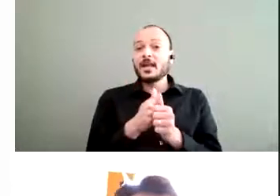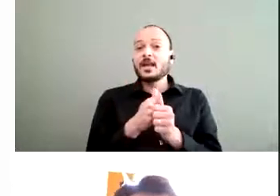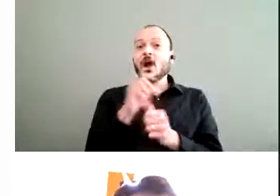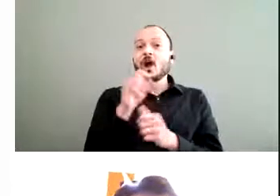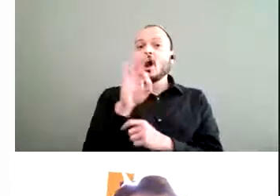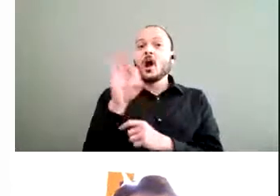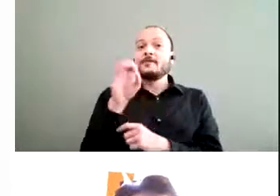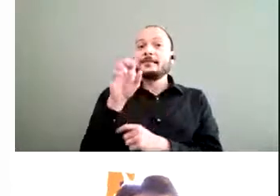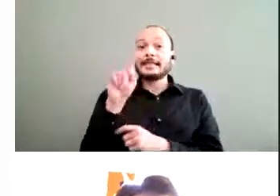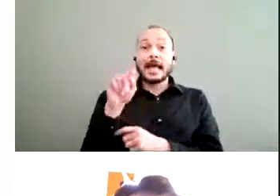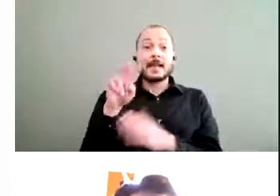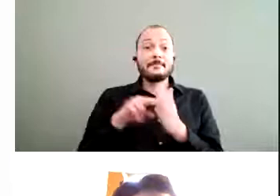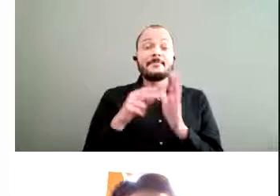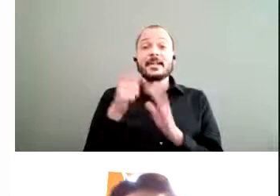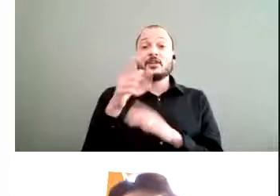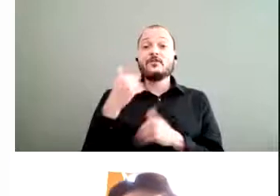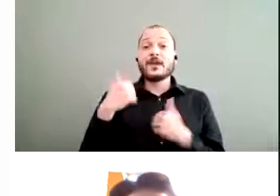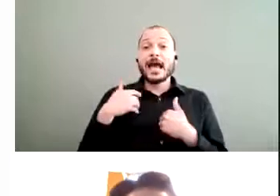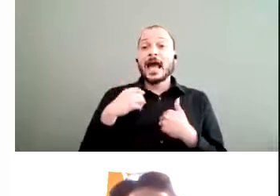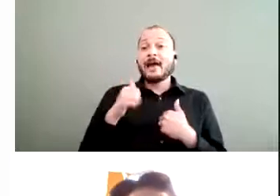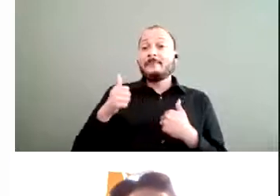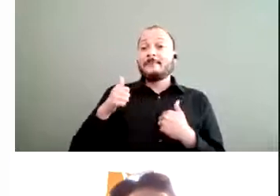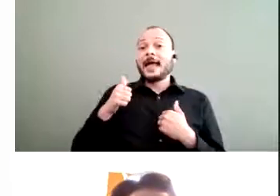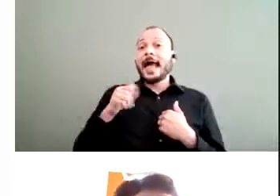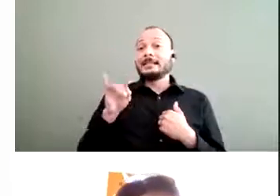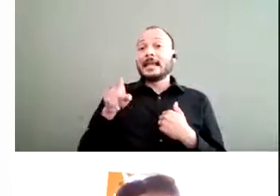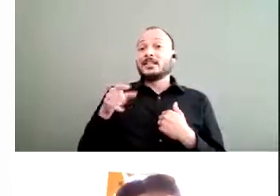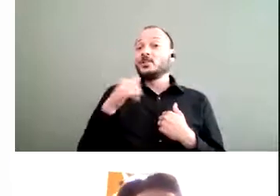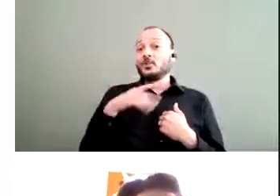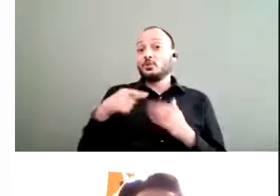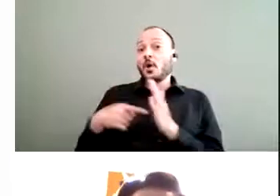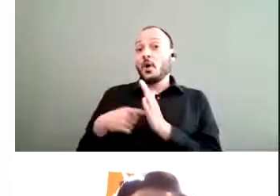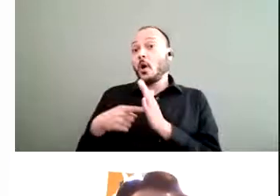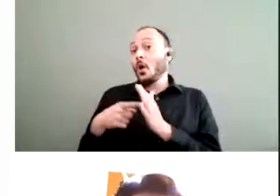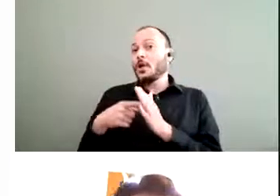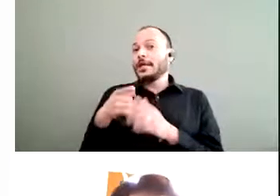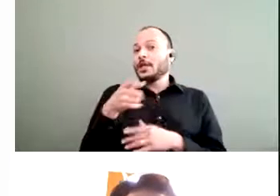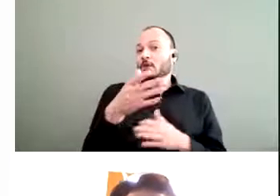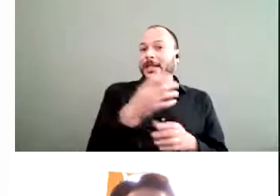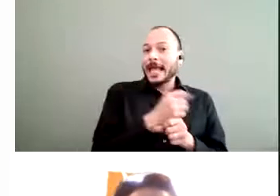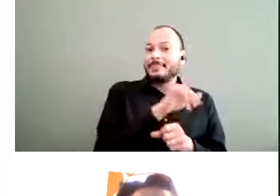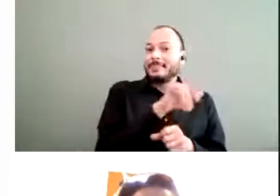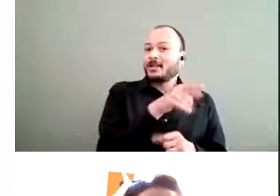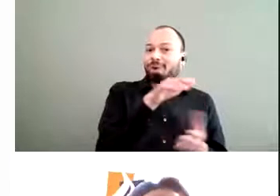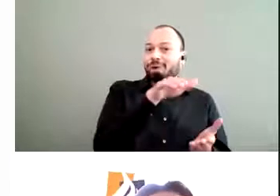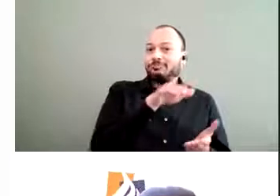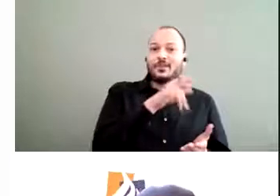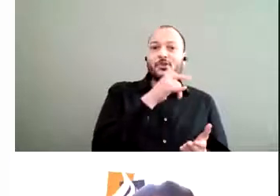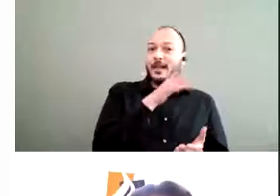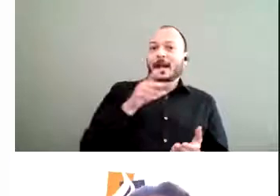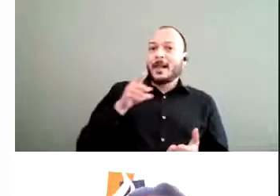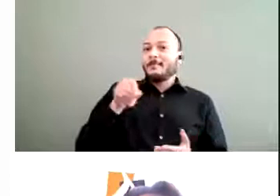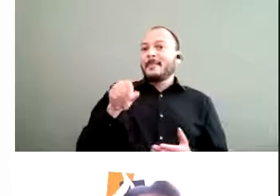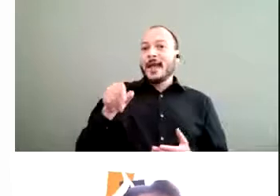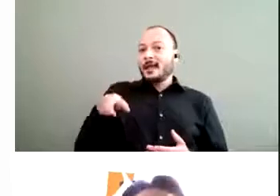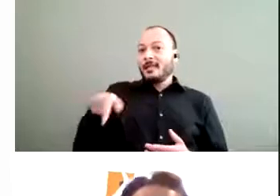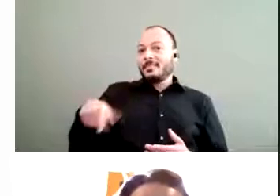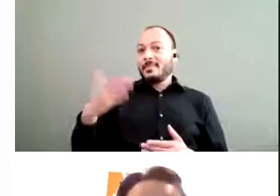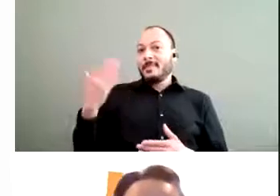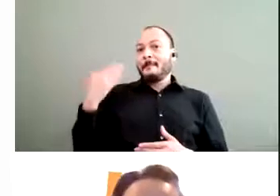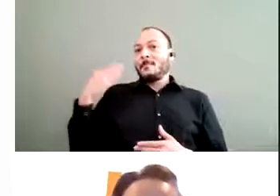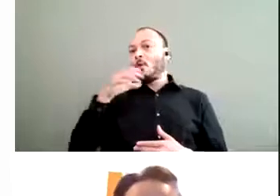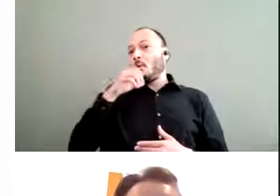you received this amount, it wasn't gonna go and pay off your back taxes before you received the check. In the second round,